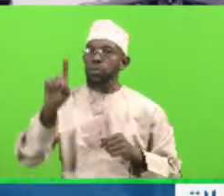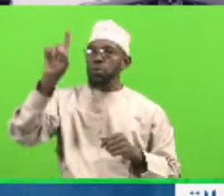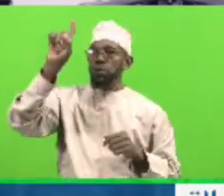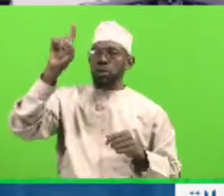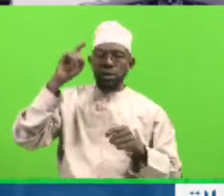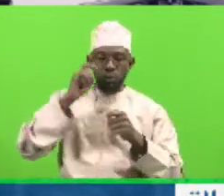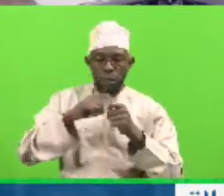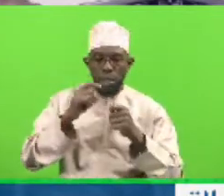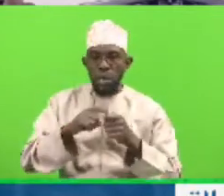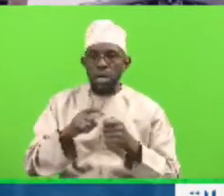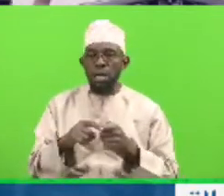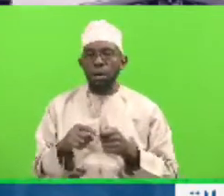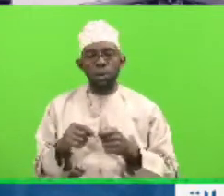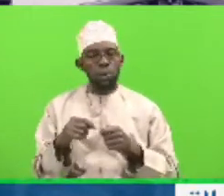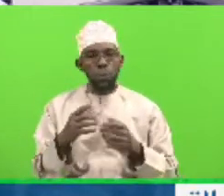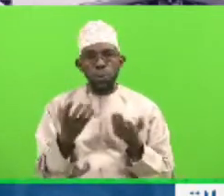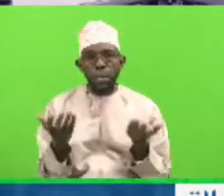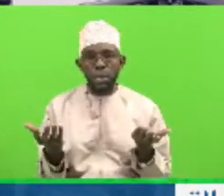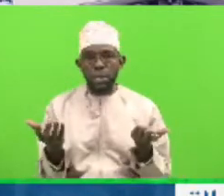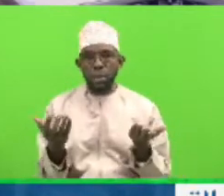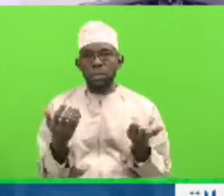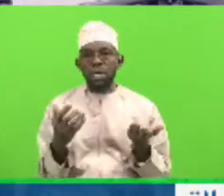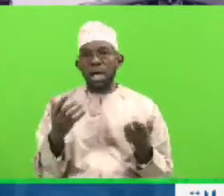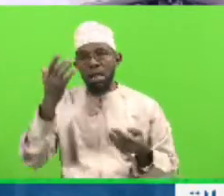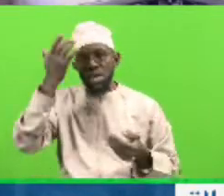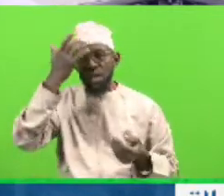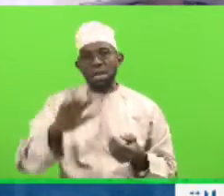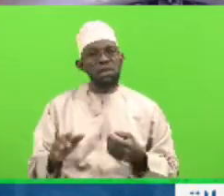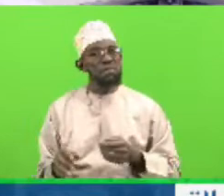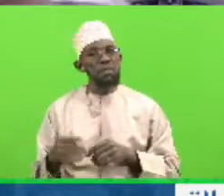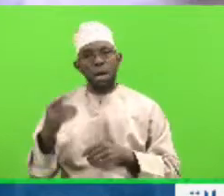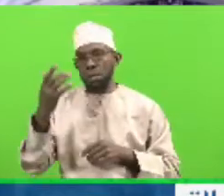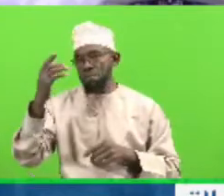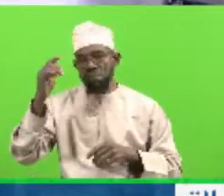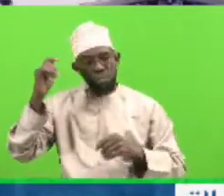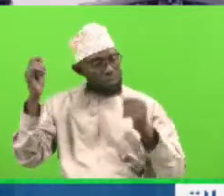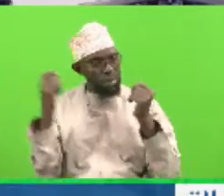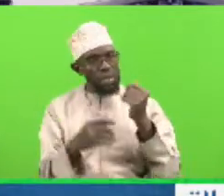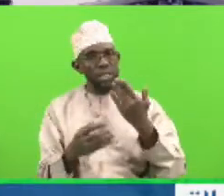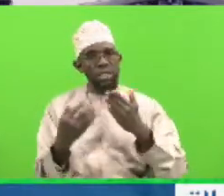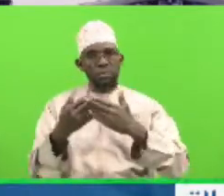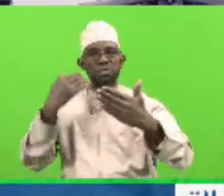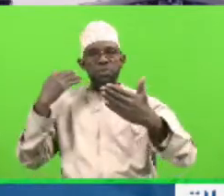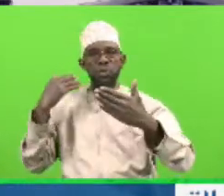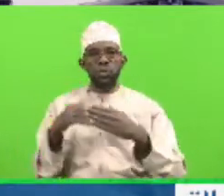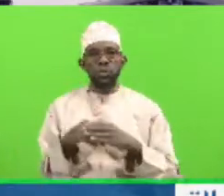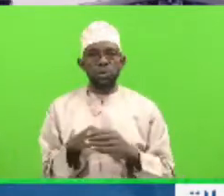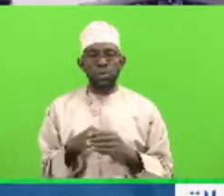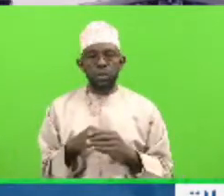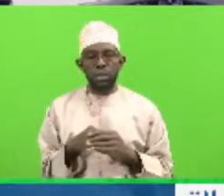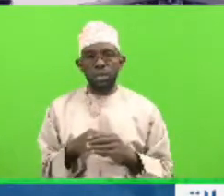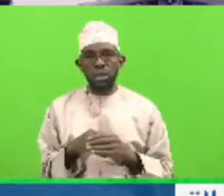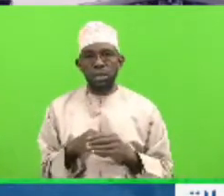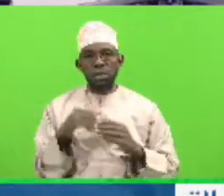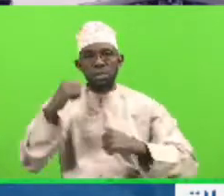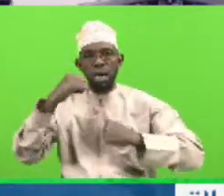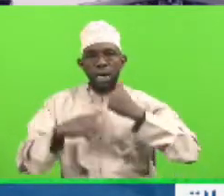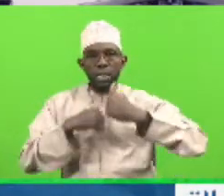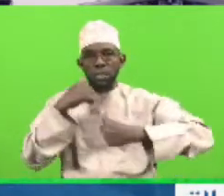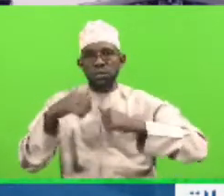ta'ala in a manner that he had never punished any people before them because of their